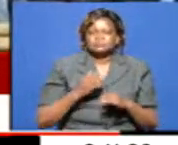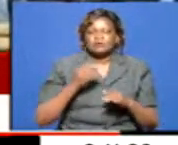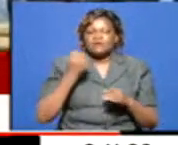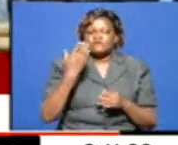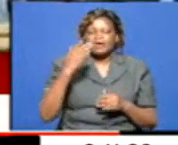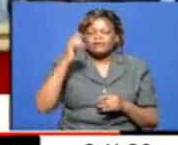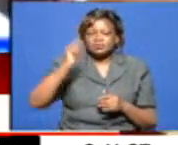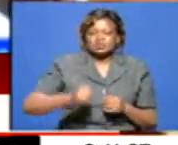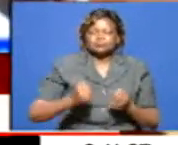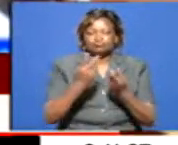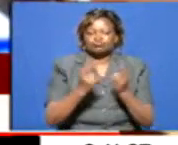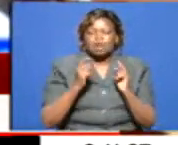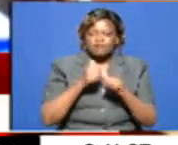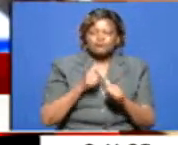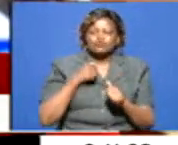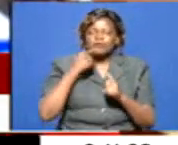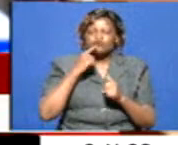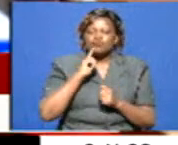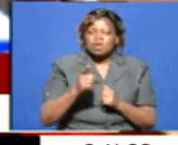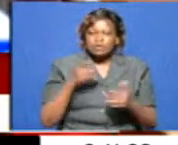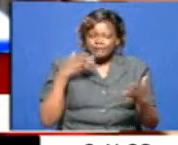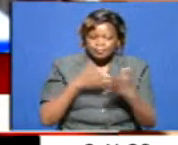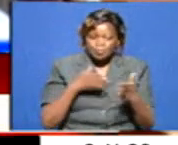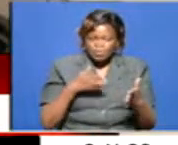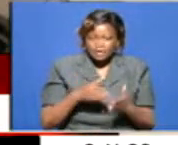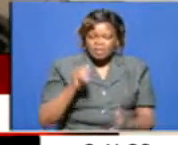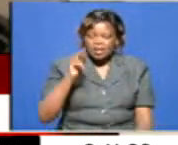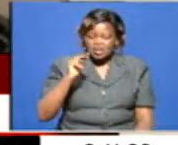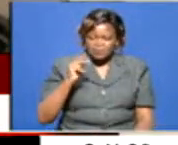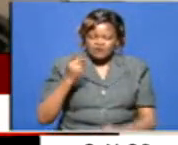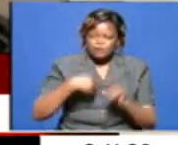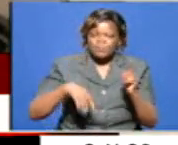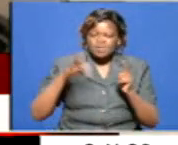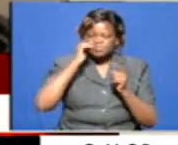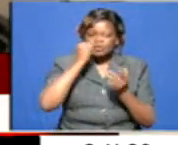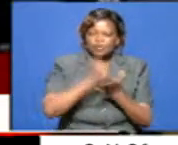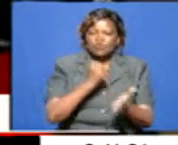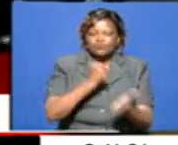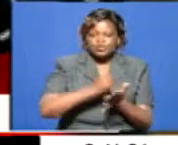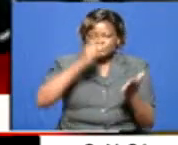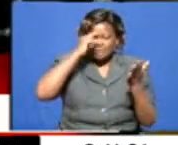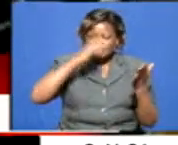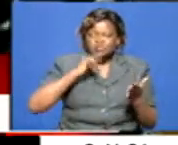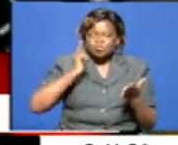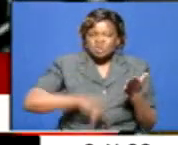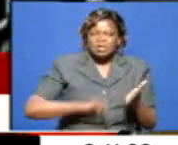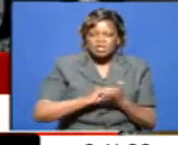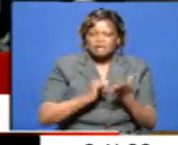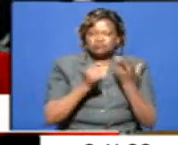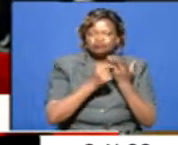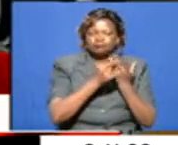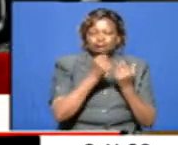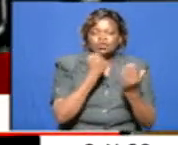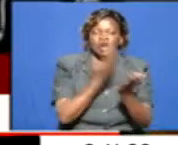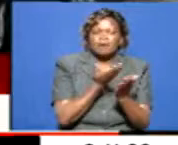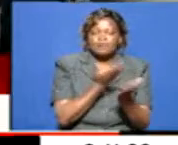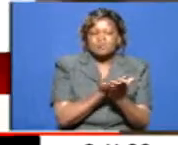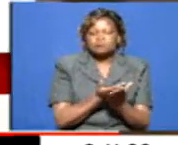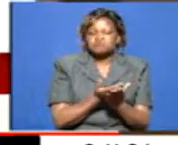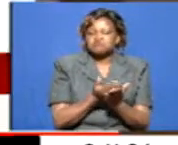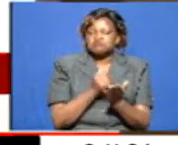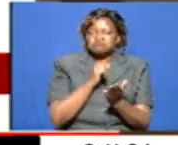declined to issue orders stopping Kananu from assuming office of the governor, claiming Mike Sonko's application was